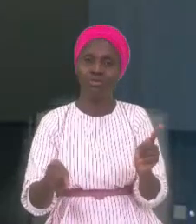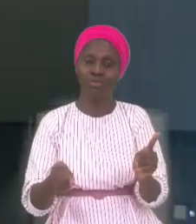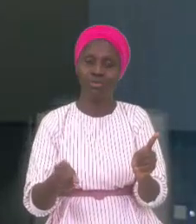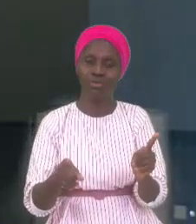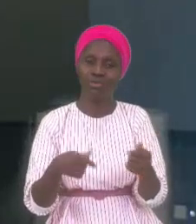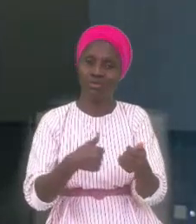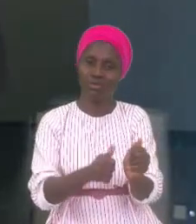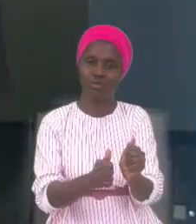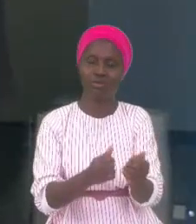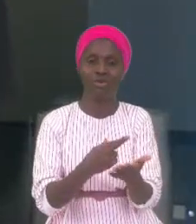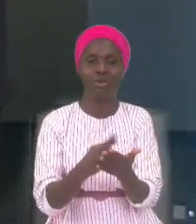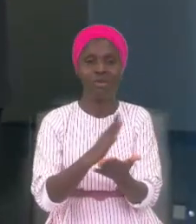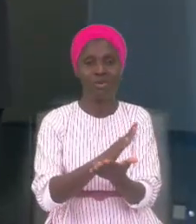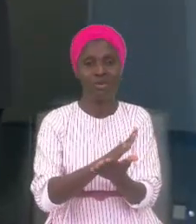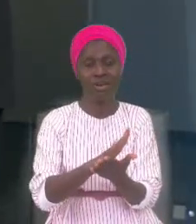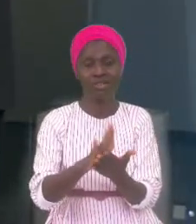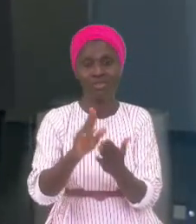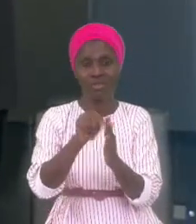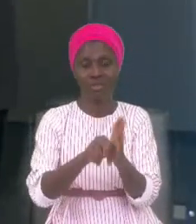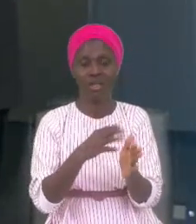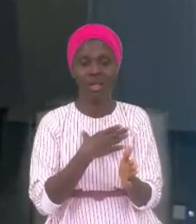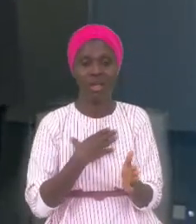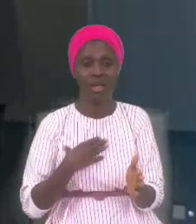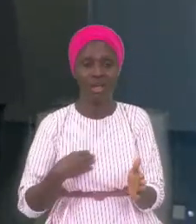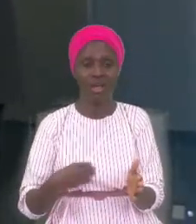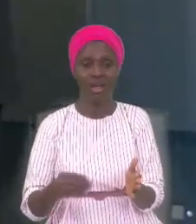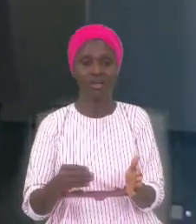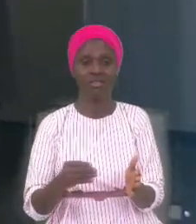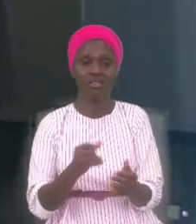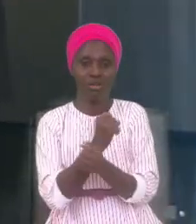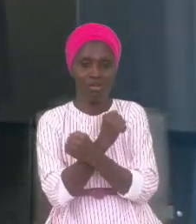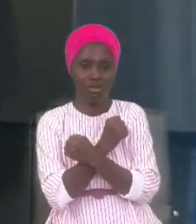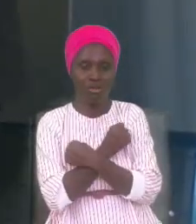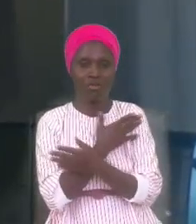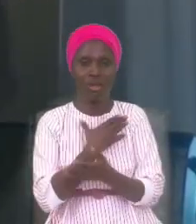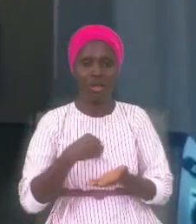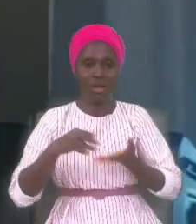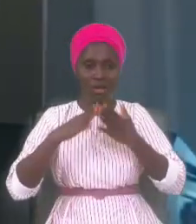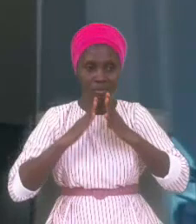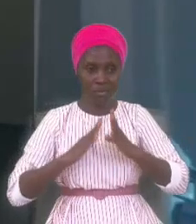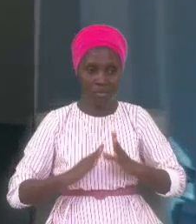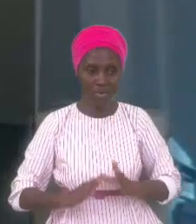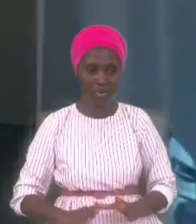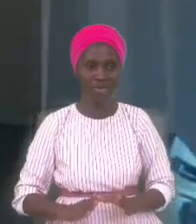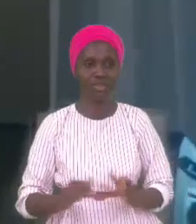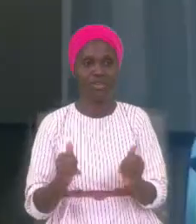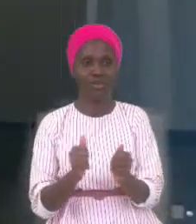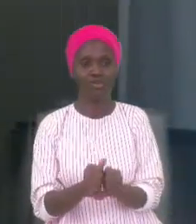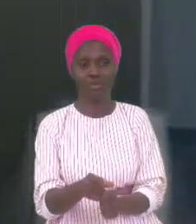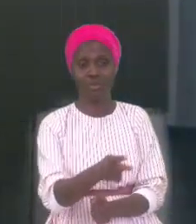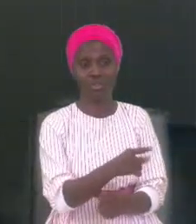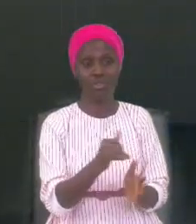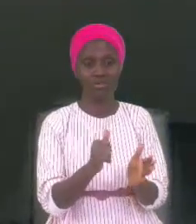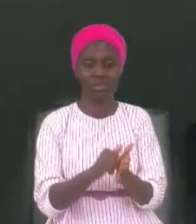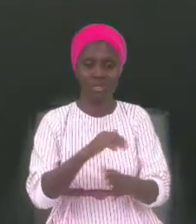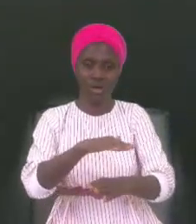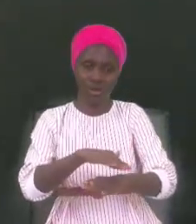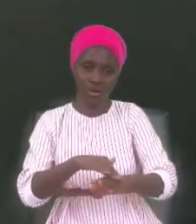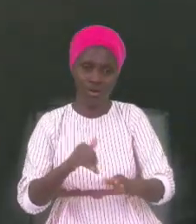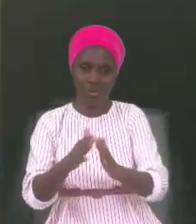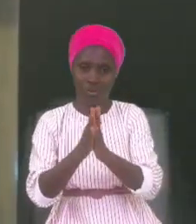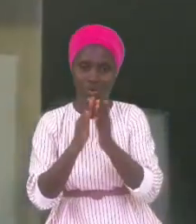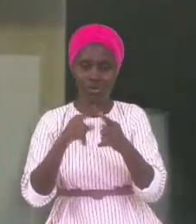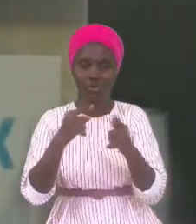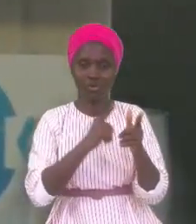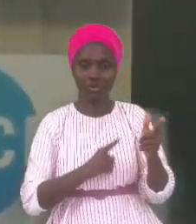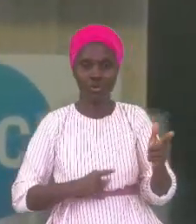and charity and peace with them that call on the Lord out of a pure heart. It